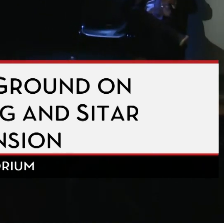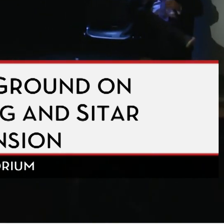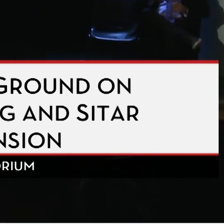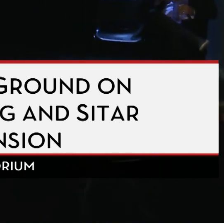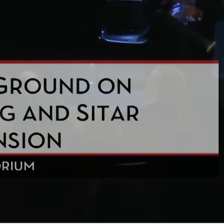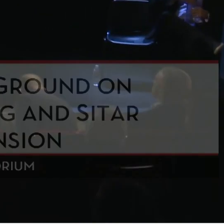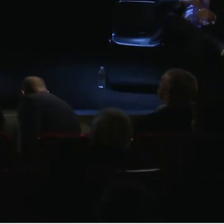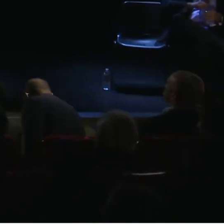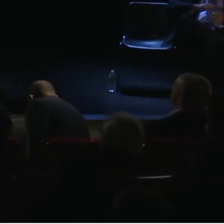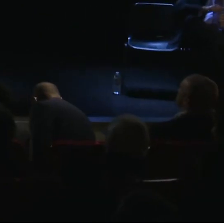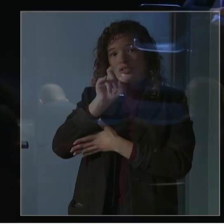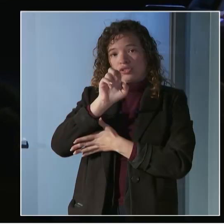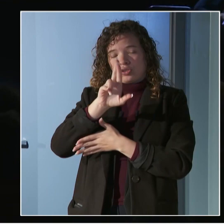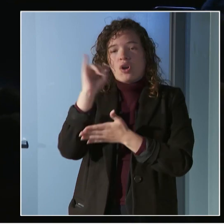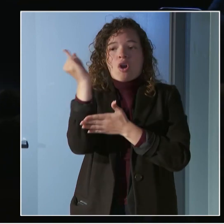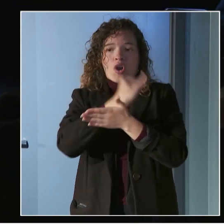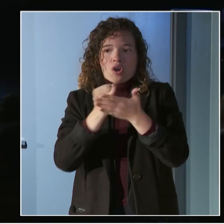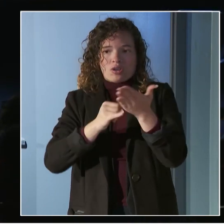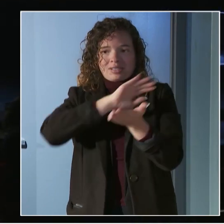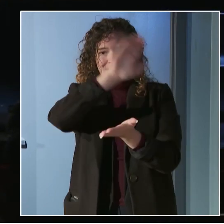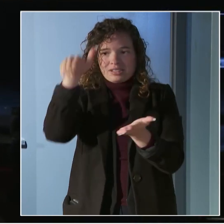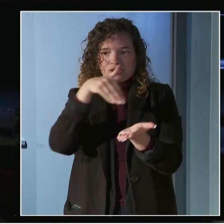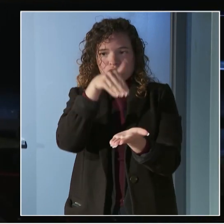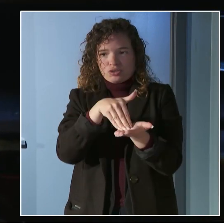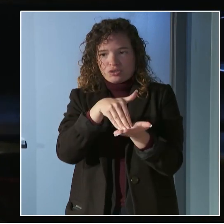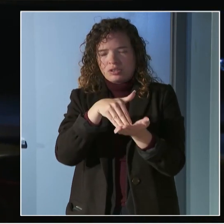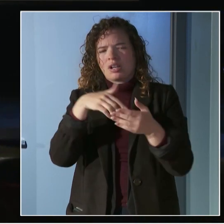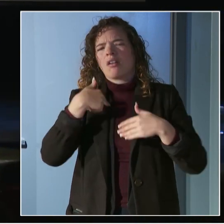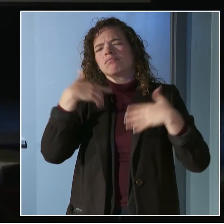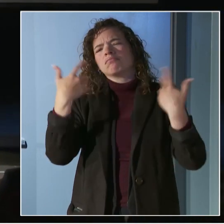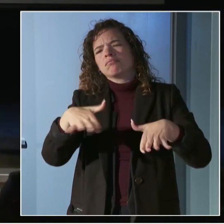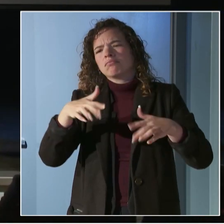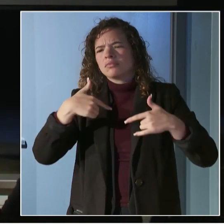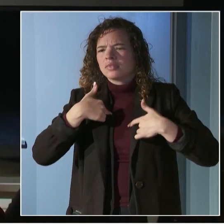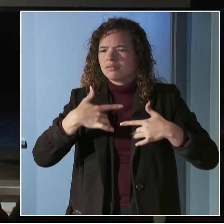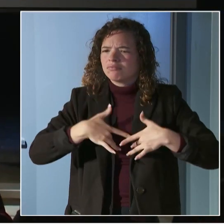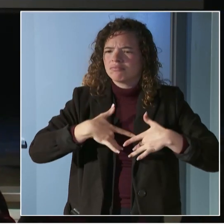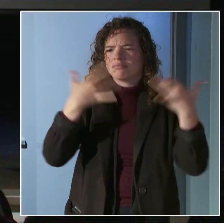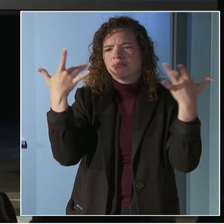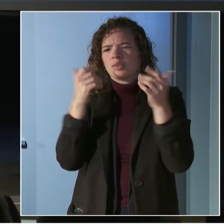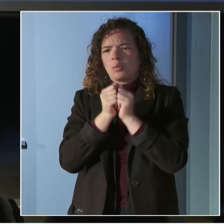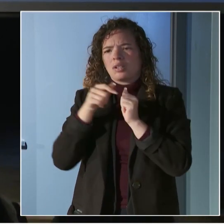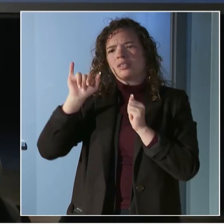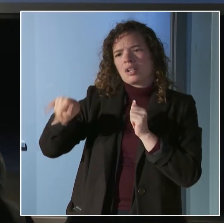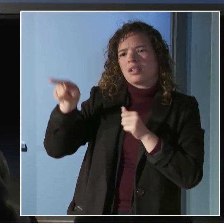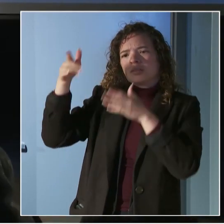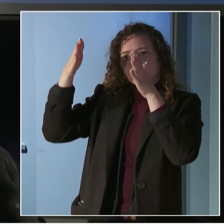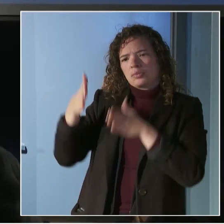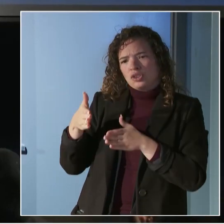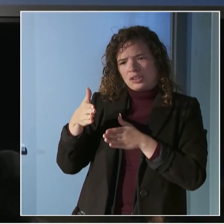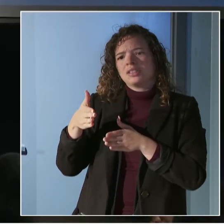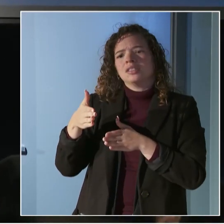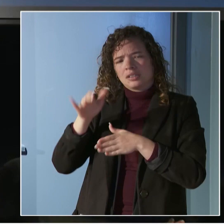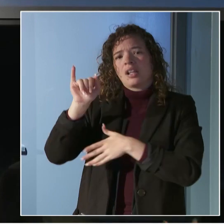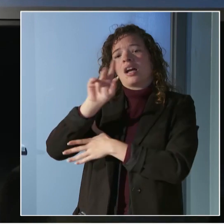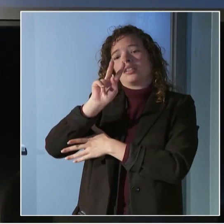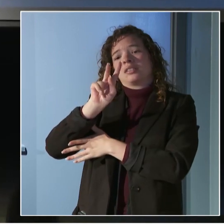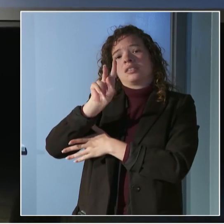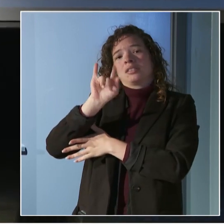pleased to share our stage with Jim Knight, the CEO and President of Jubilee Housing.